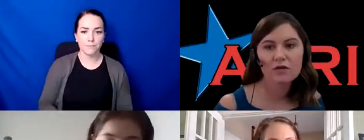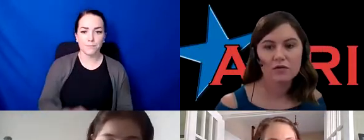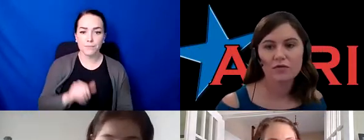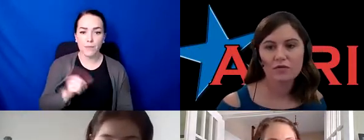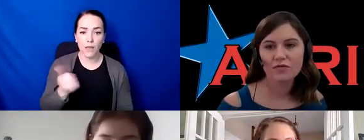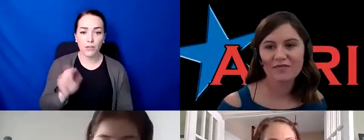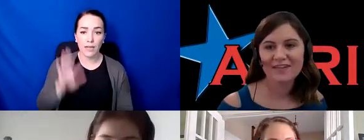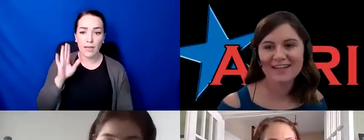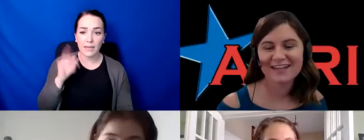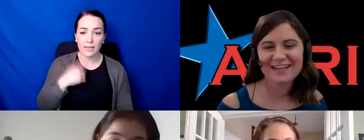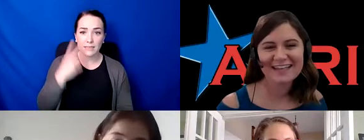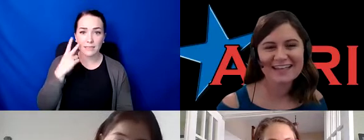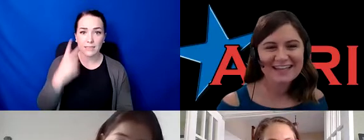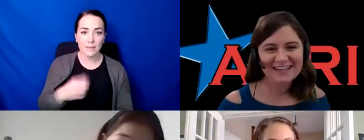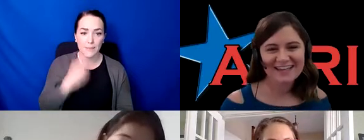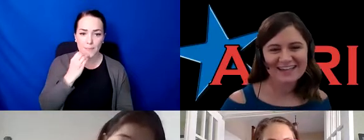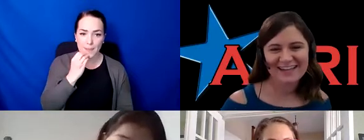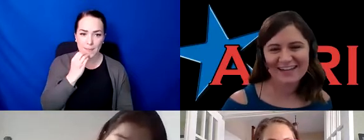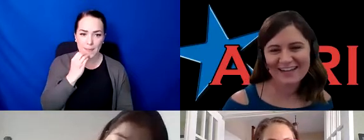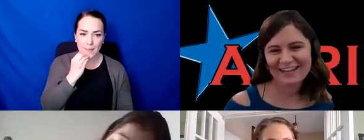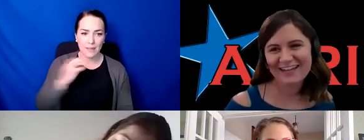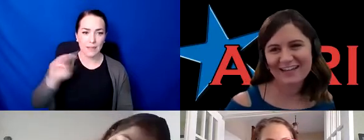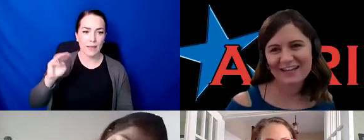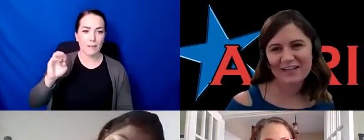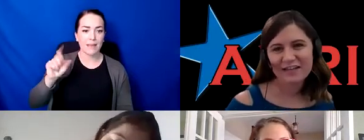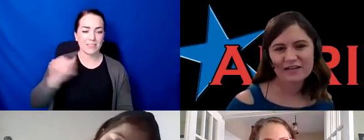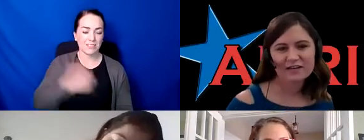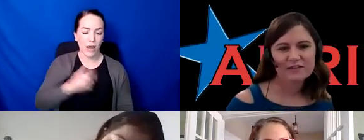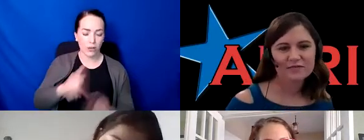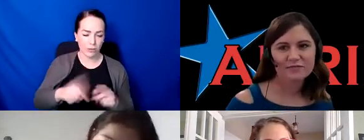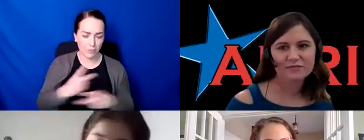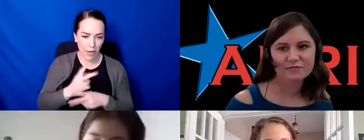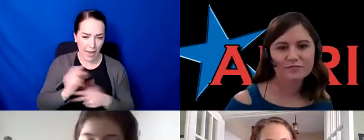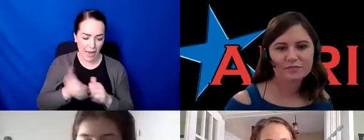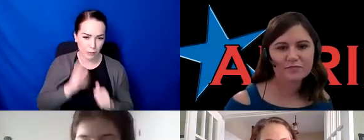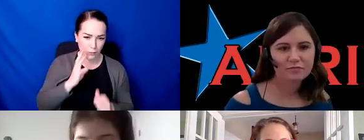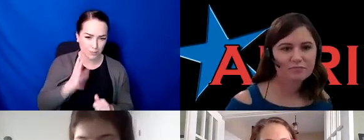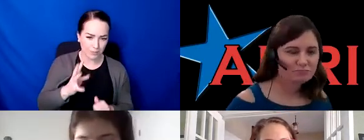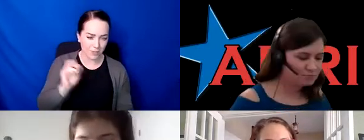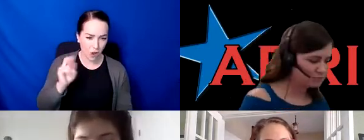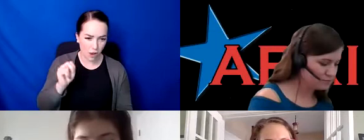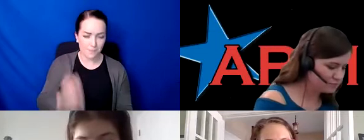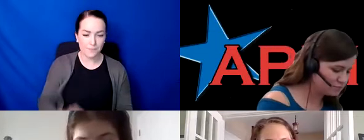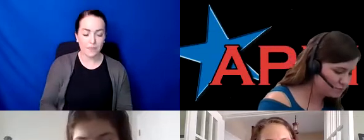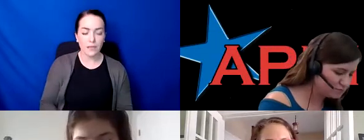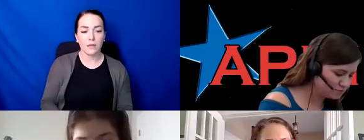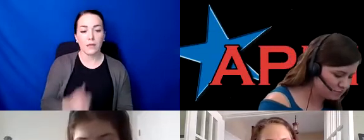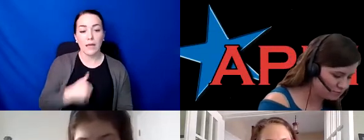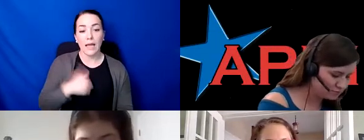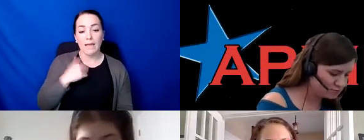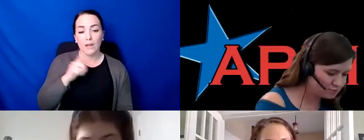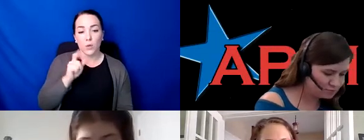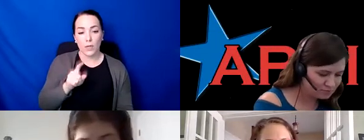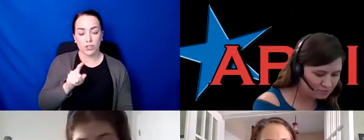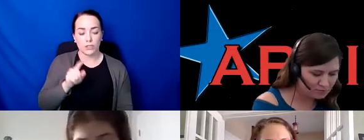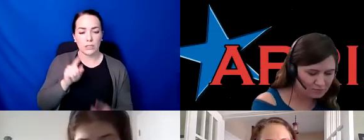Yeah, sorry, I couldn't find the unmute button for a moment. I had a question specifically on relation